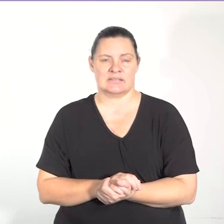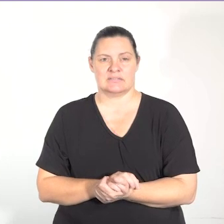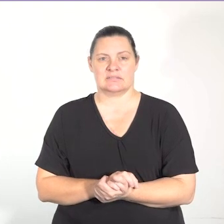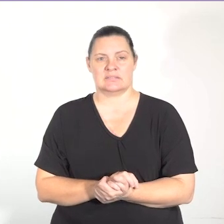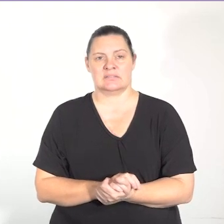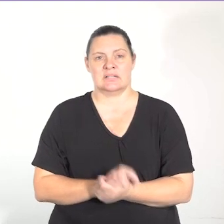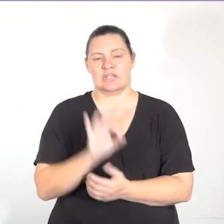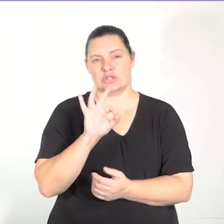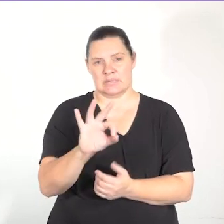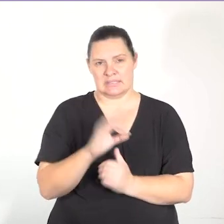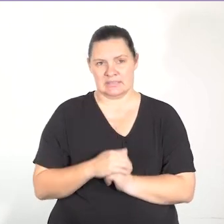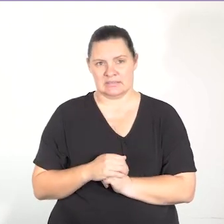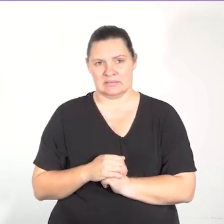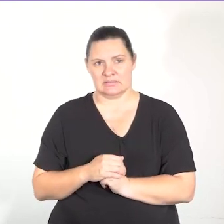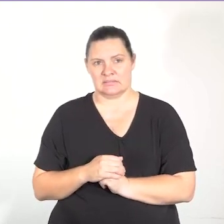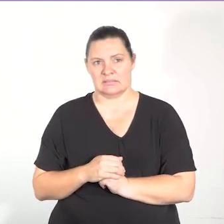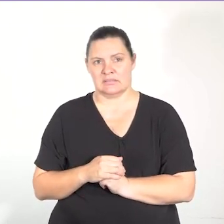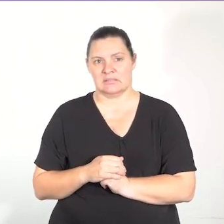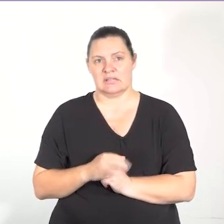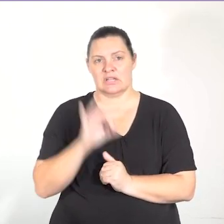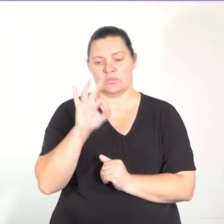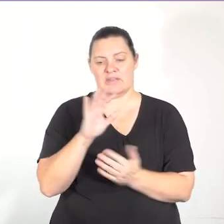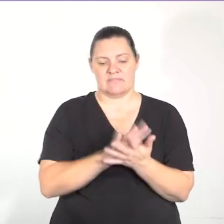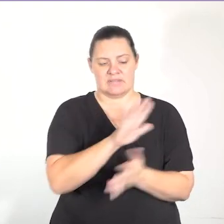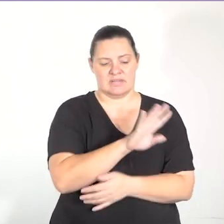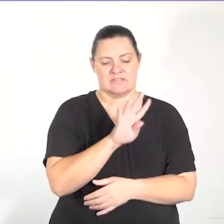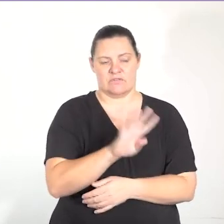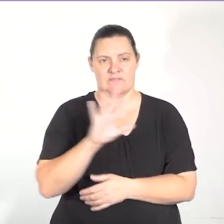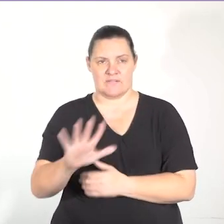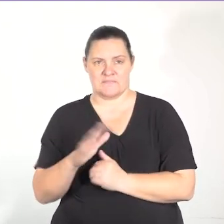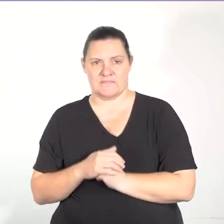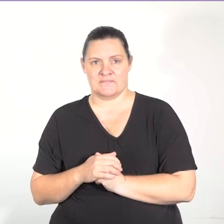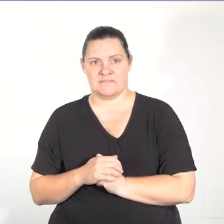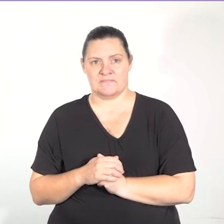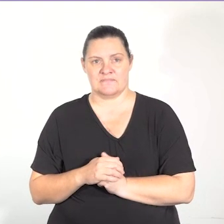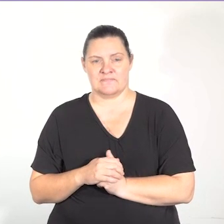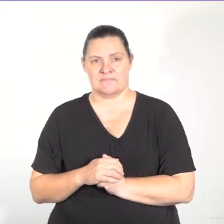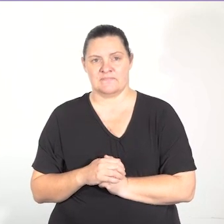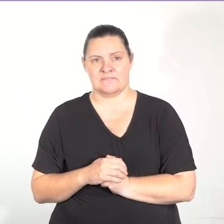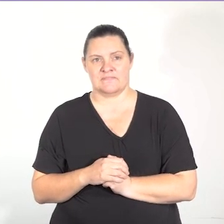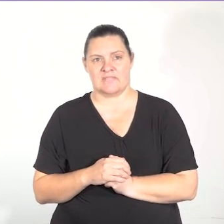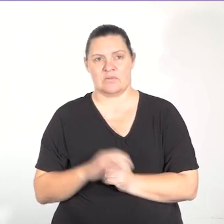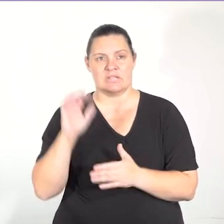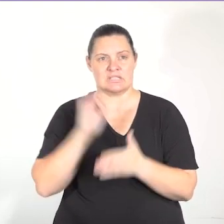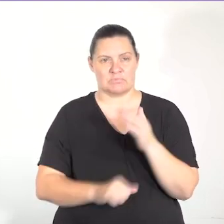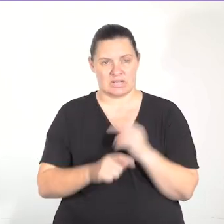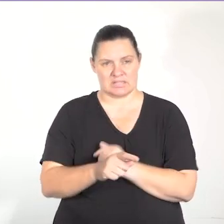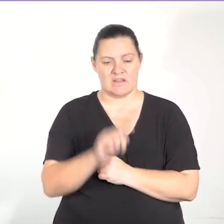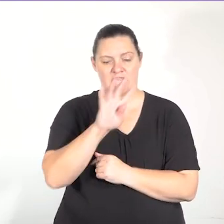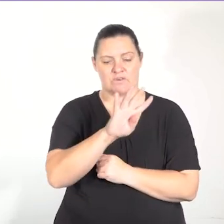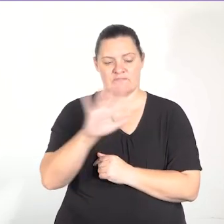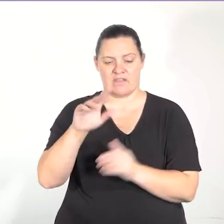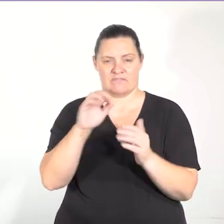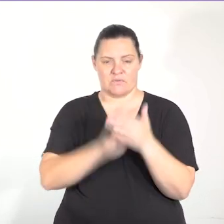one, 3 of them. So 3 multiplied by 15 is 45. And then we are going to subtract